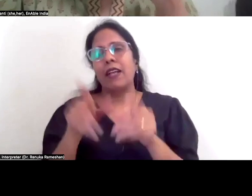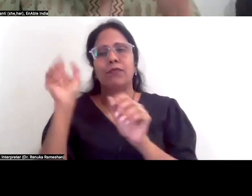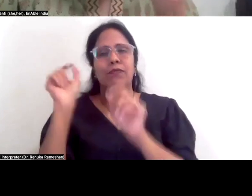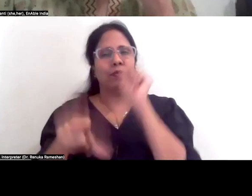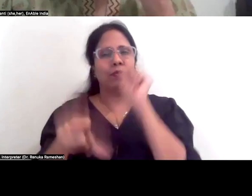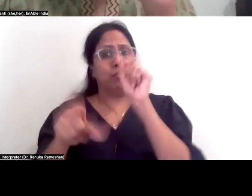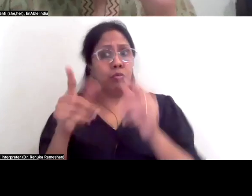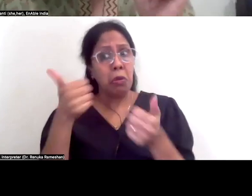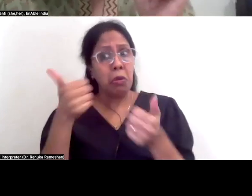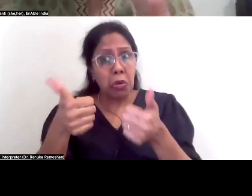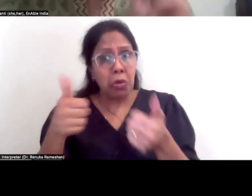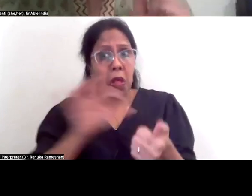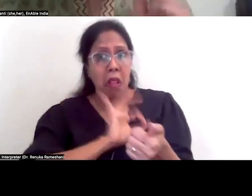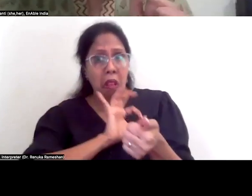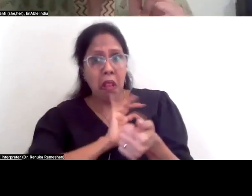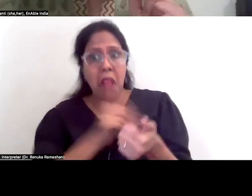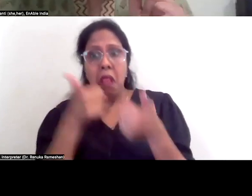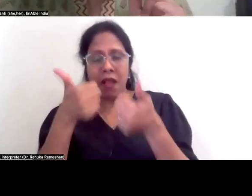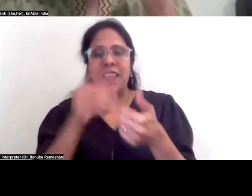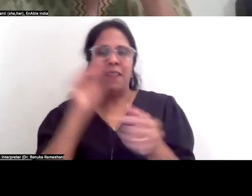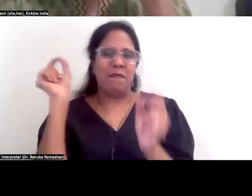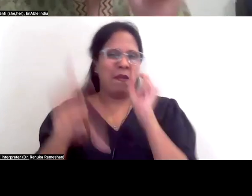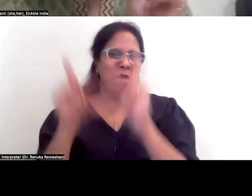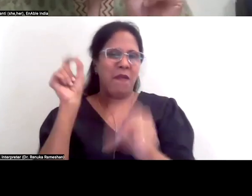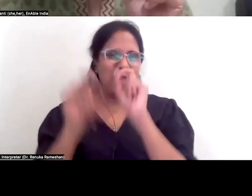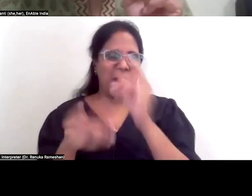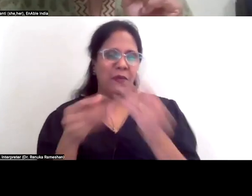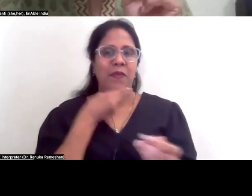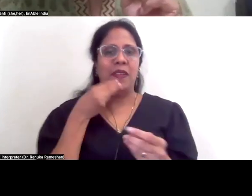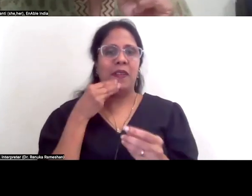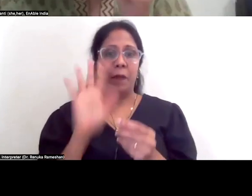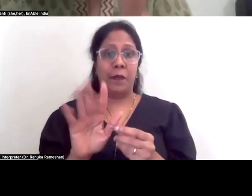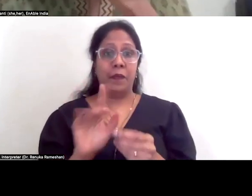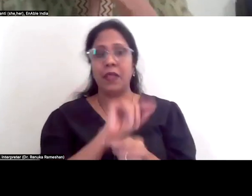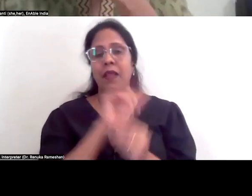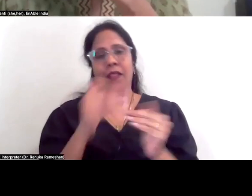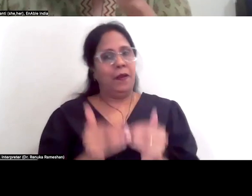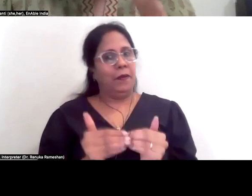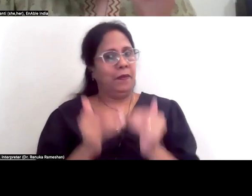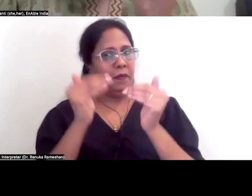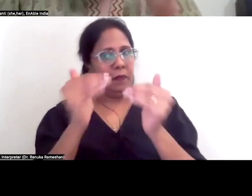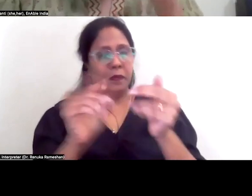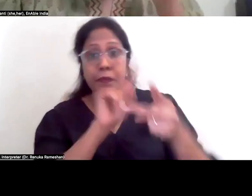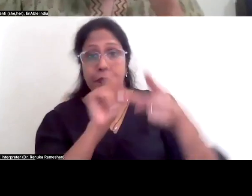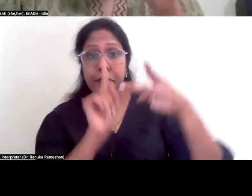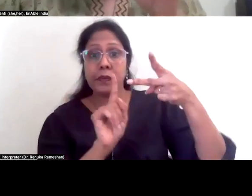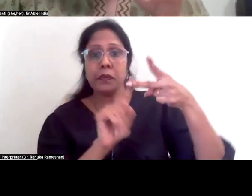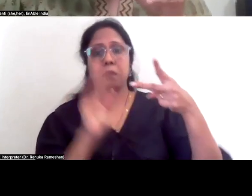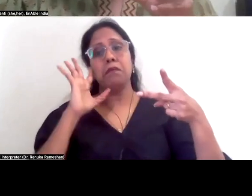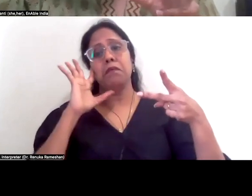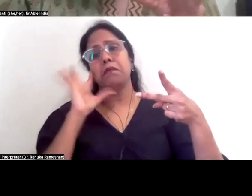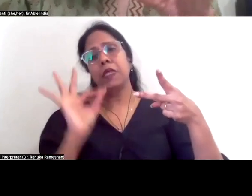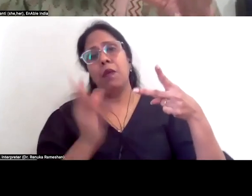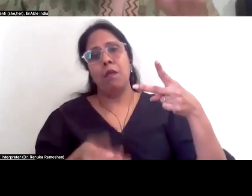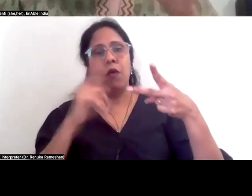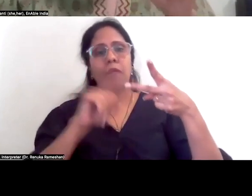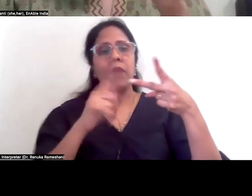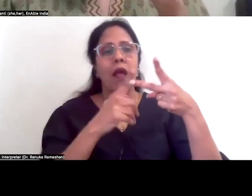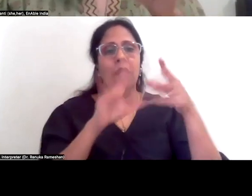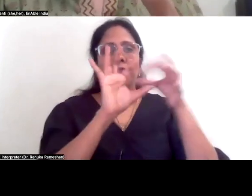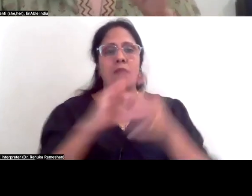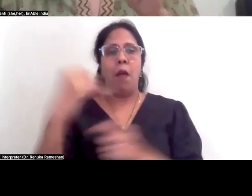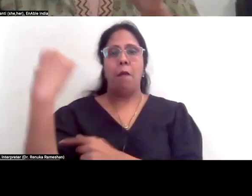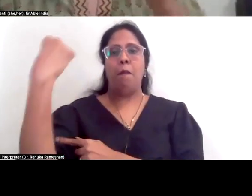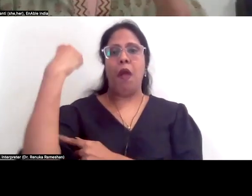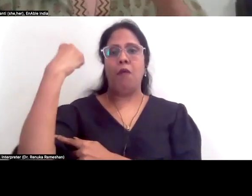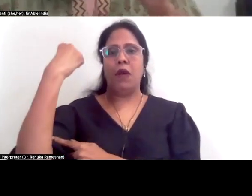very important. Let me move on, because the next one is even more important. It's about power. How